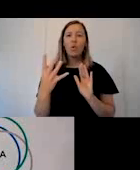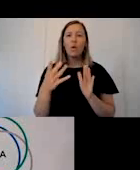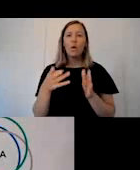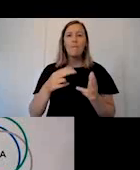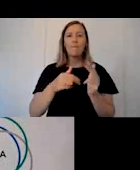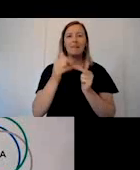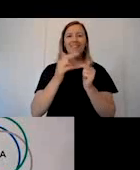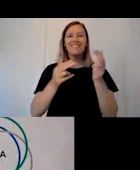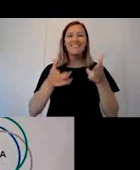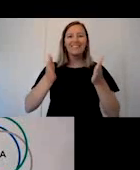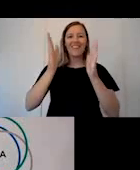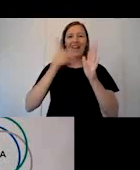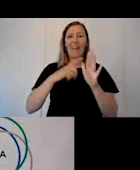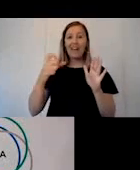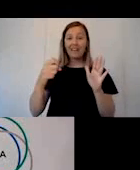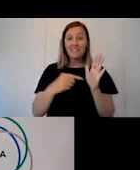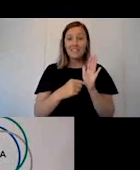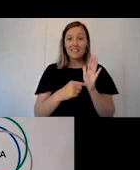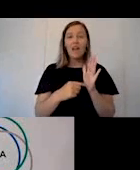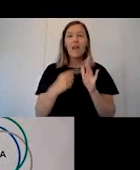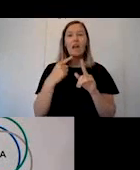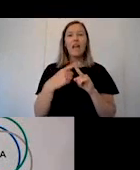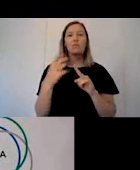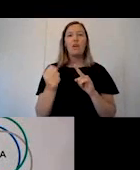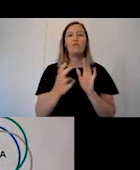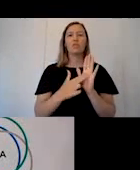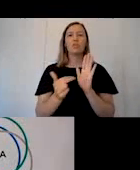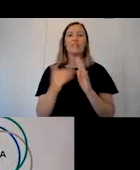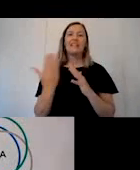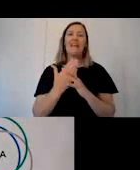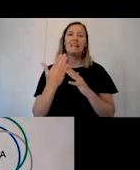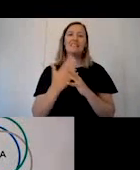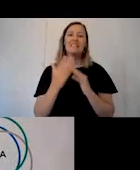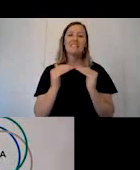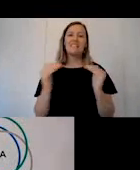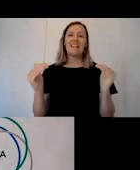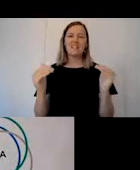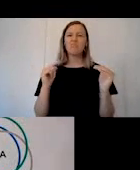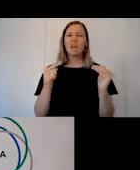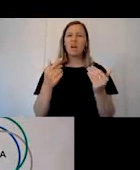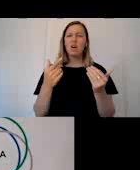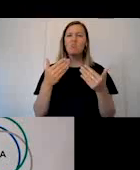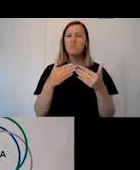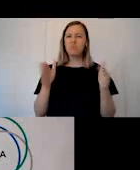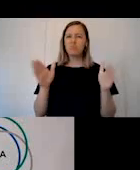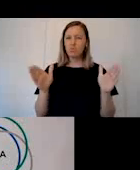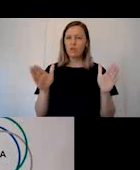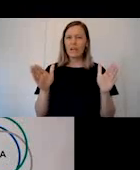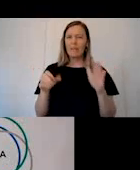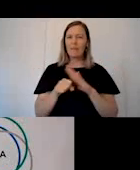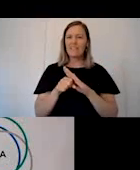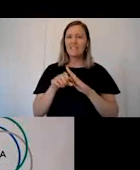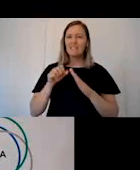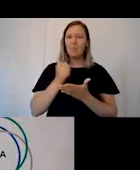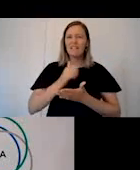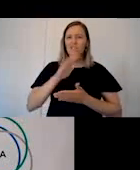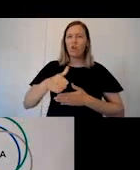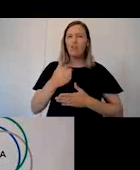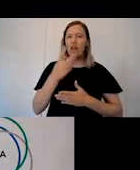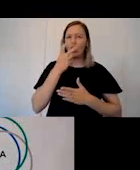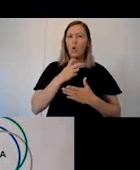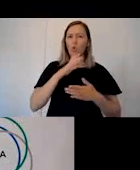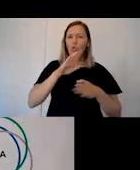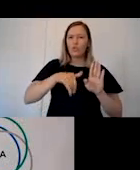and you do have a New Zealand access standard, which is broadly modelled on, if I may say, an older version of the